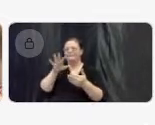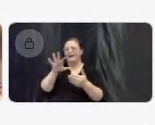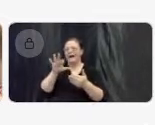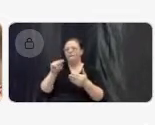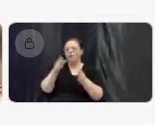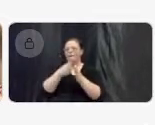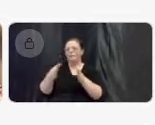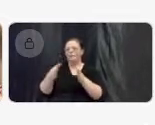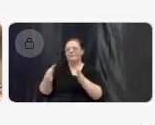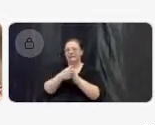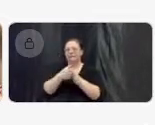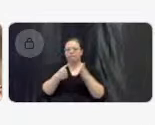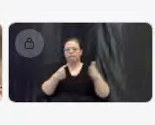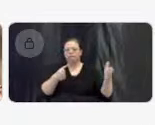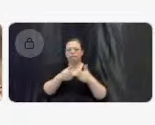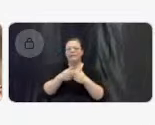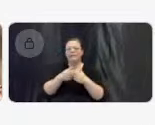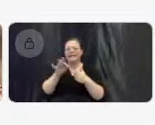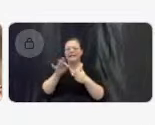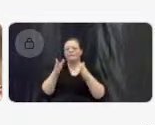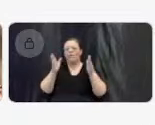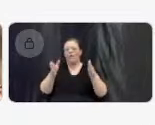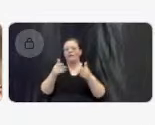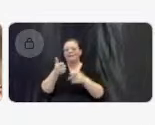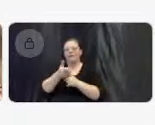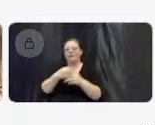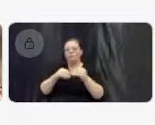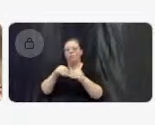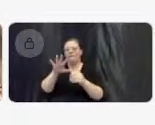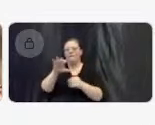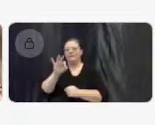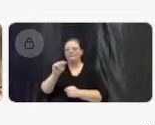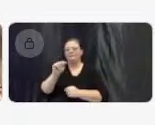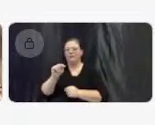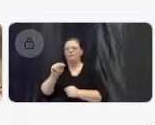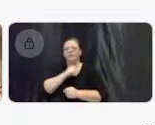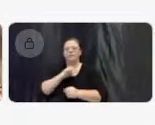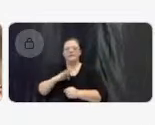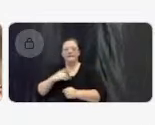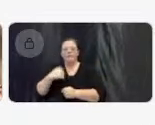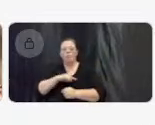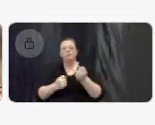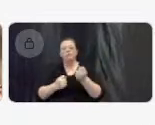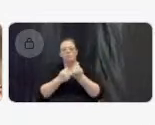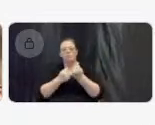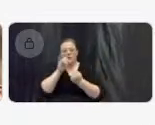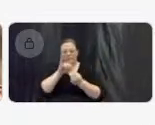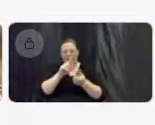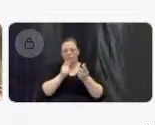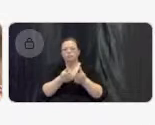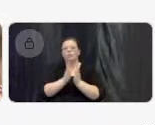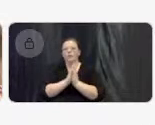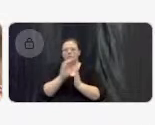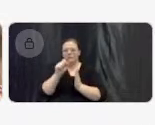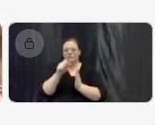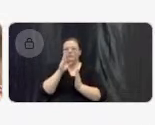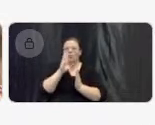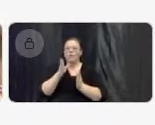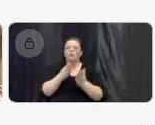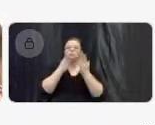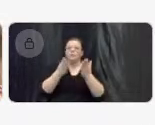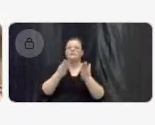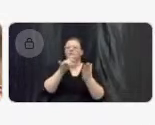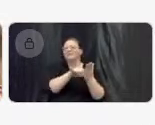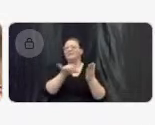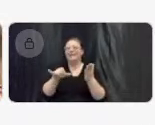setbacks for the lots that are wider than 50 feet. Staff is supportive of the variance request as the proposed setbacks are the same as